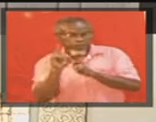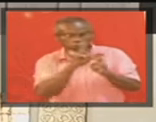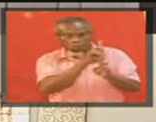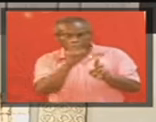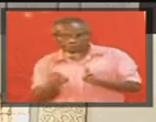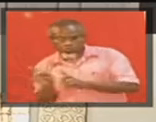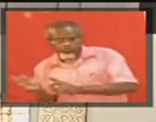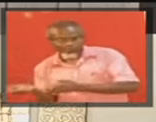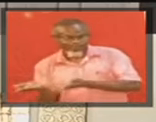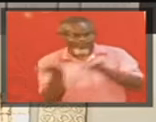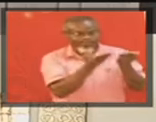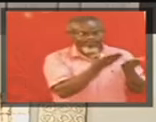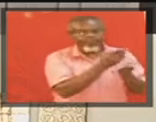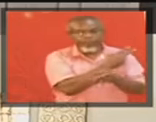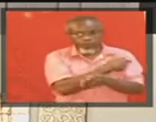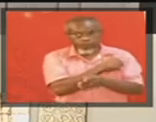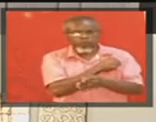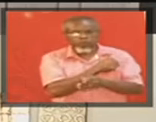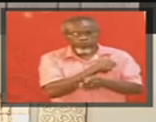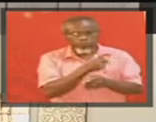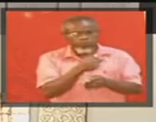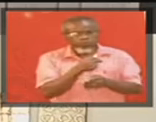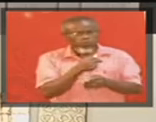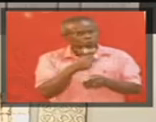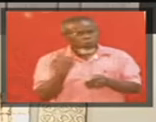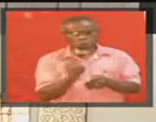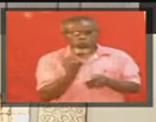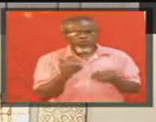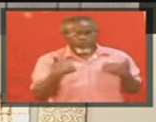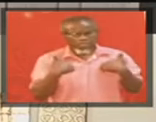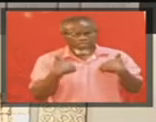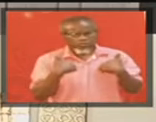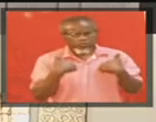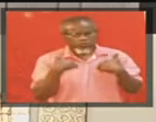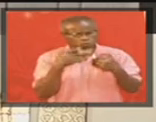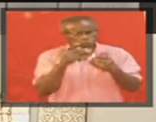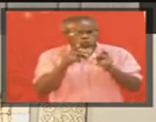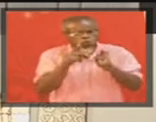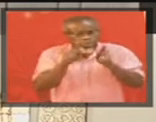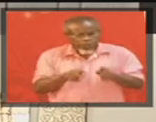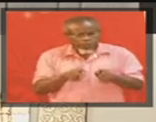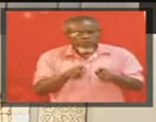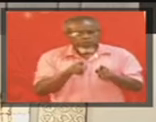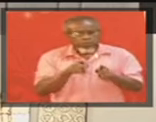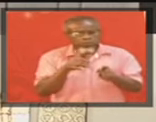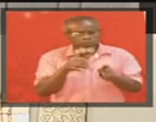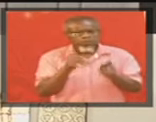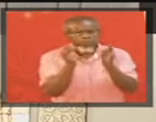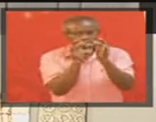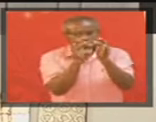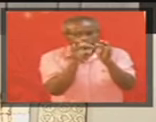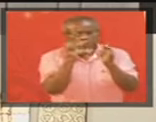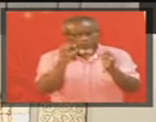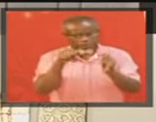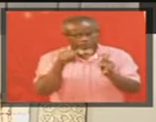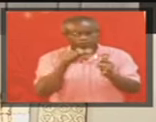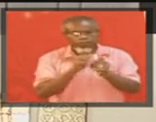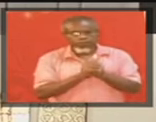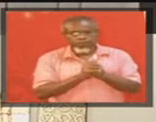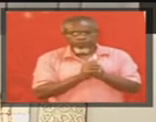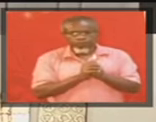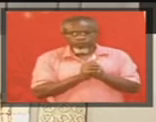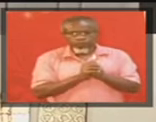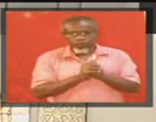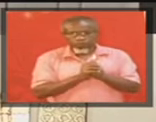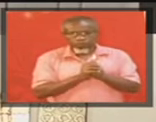not have someone to contact. So between your morning call and your evening call, if for some reason clients get